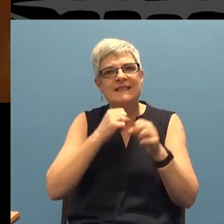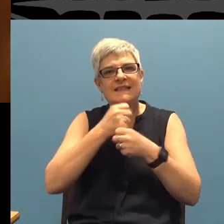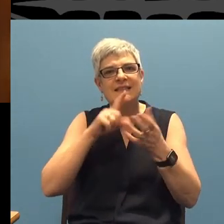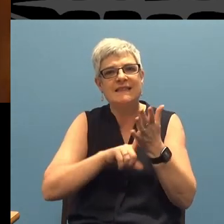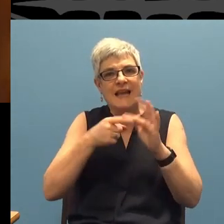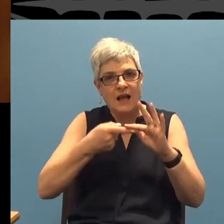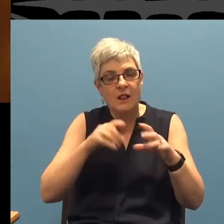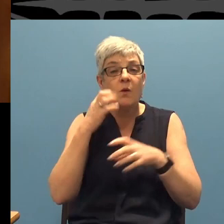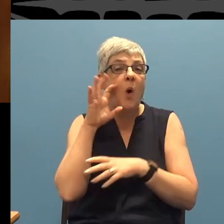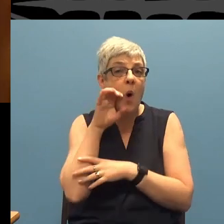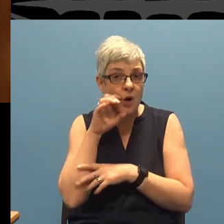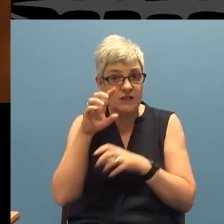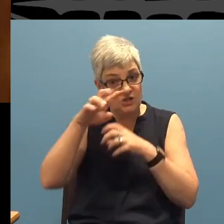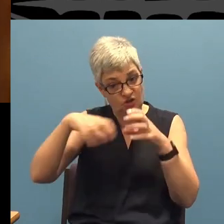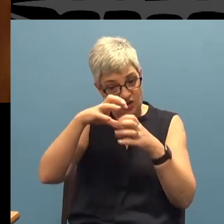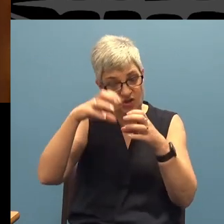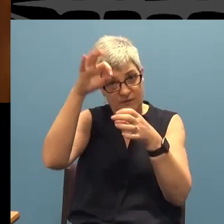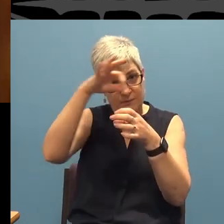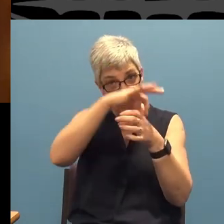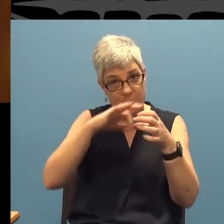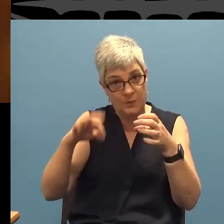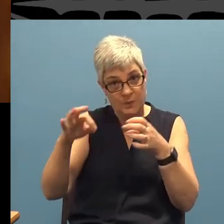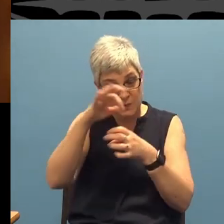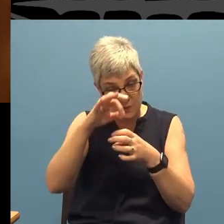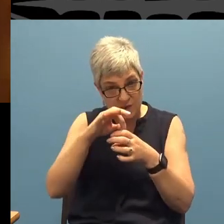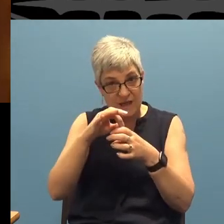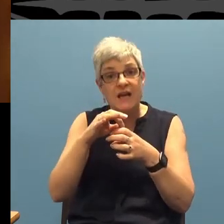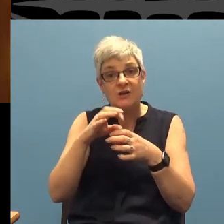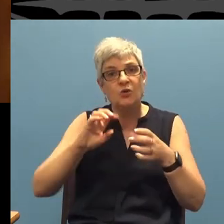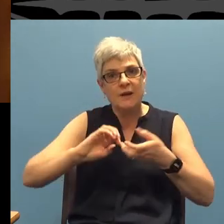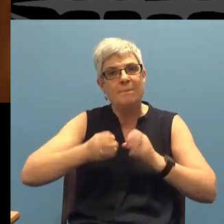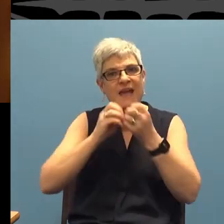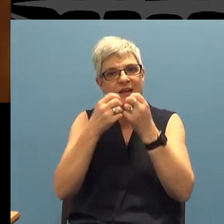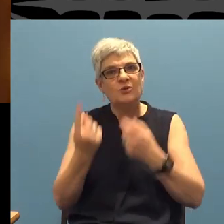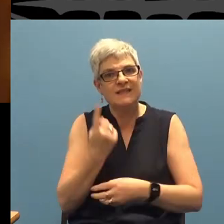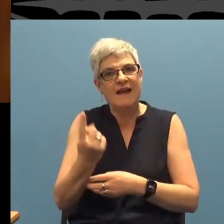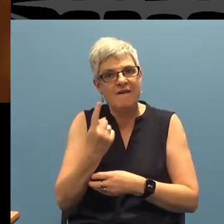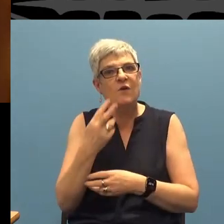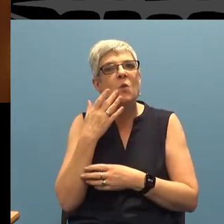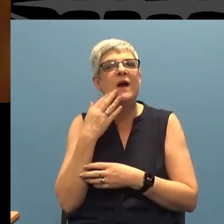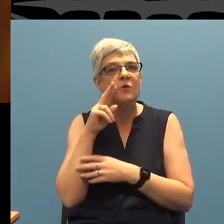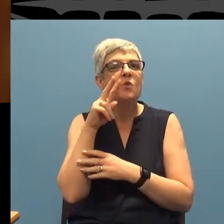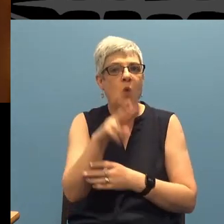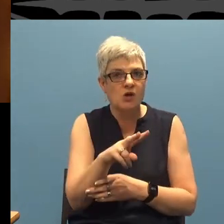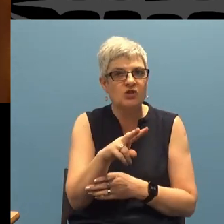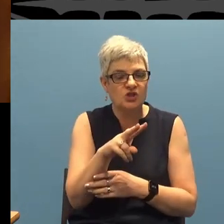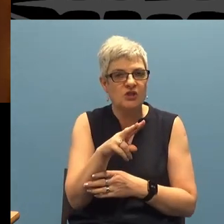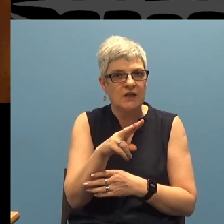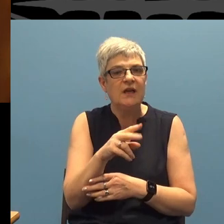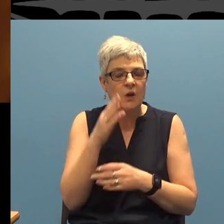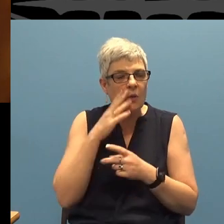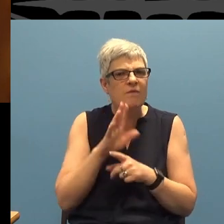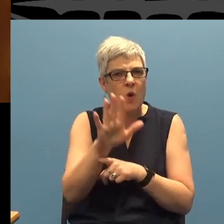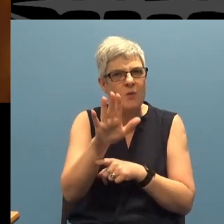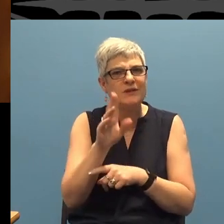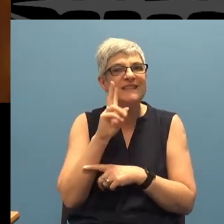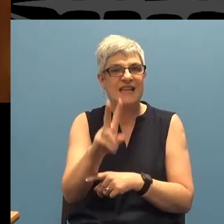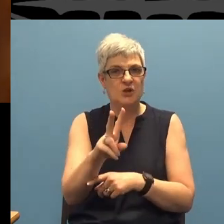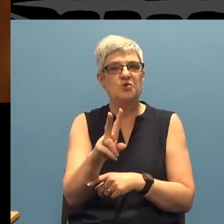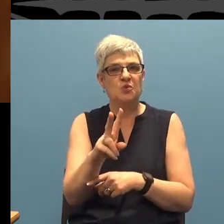your Christingle made at home while you watch it on Christmas Eve. We're looking forward to seeing you